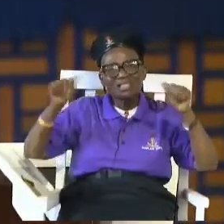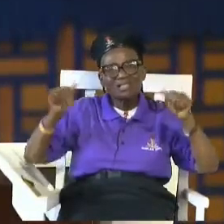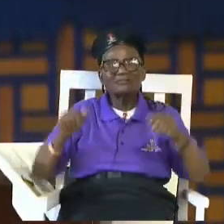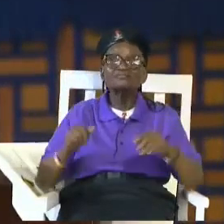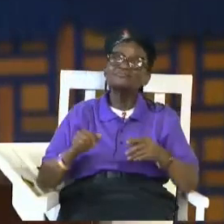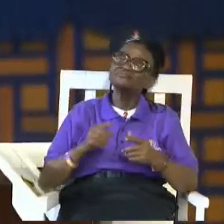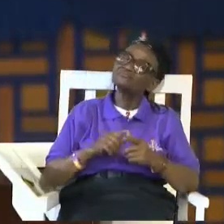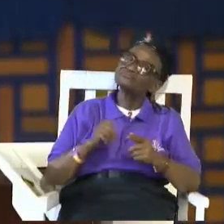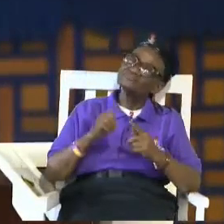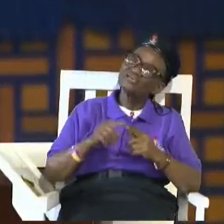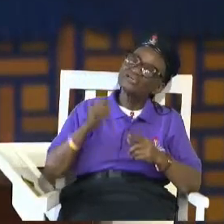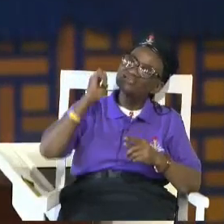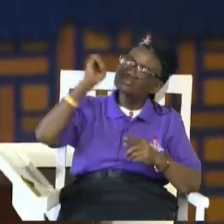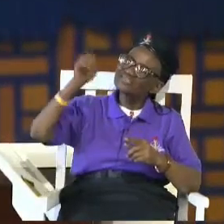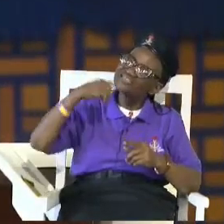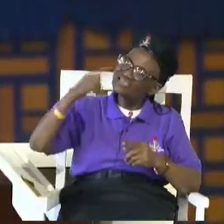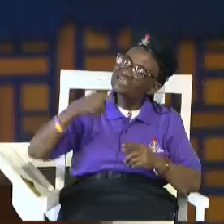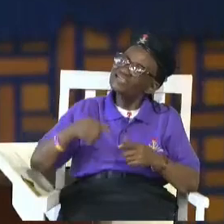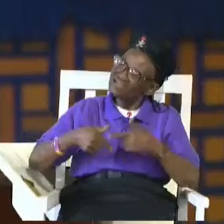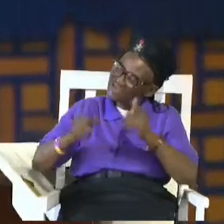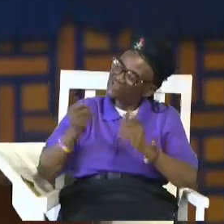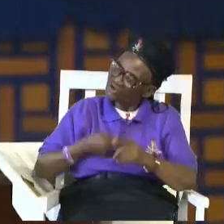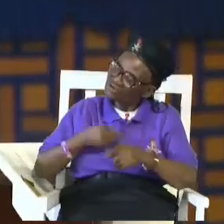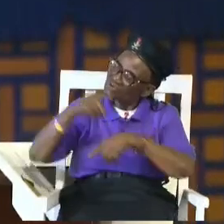Then he said, now let's go and wake him up.